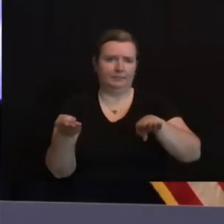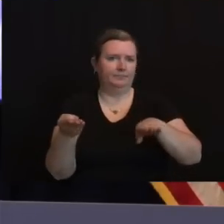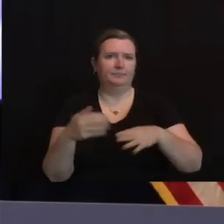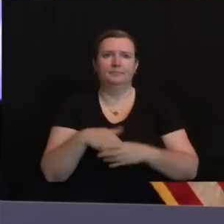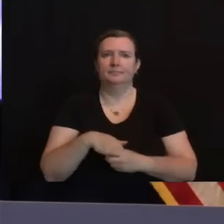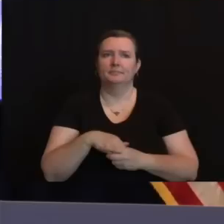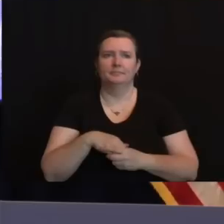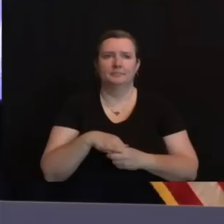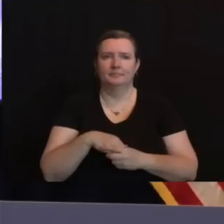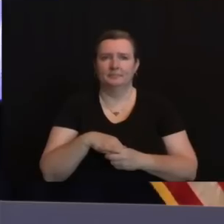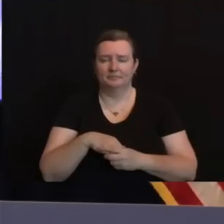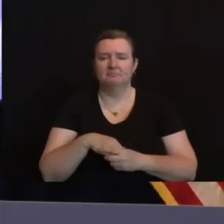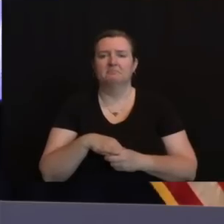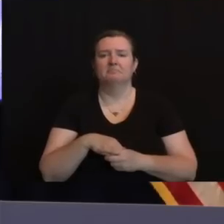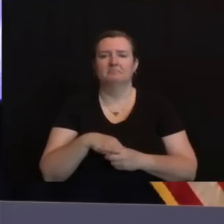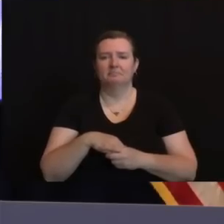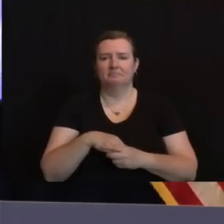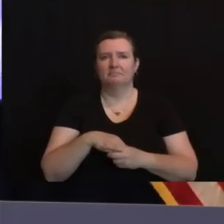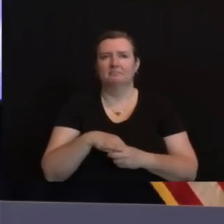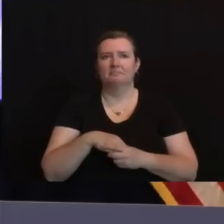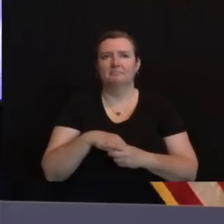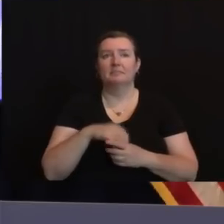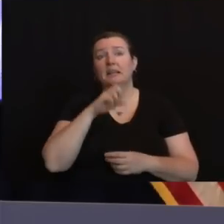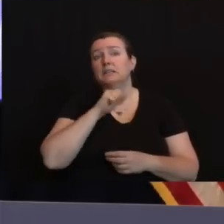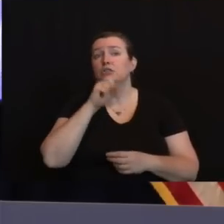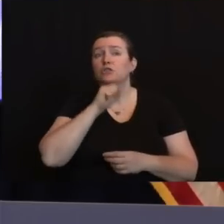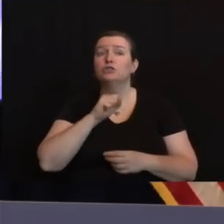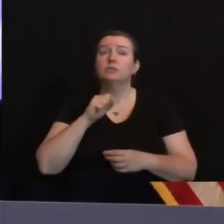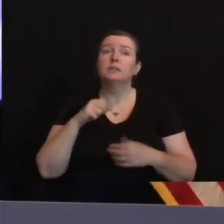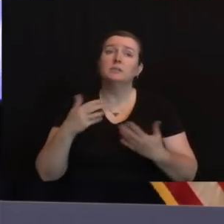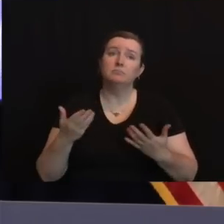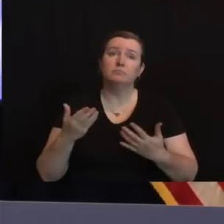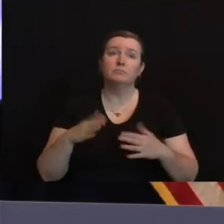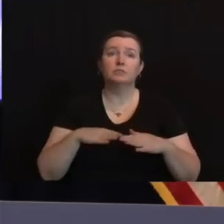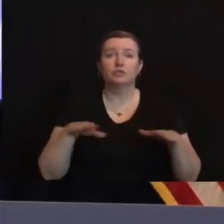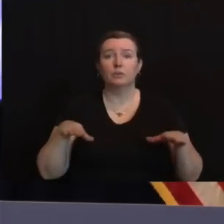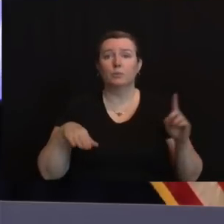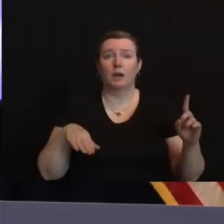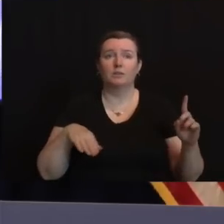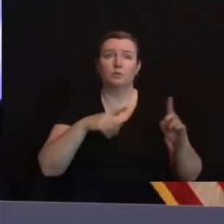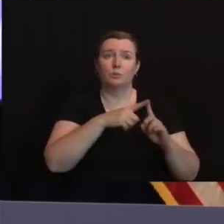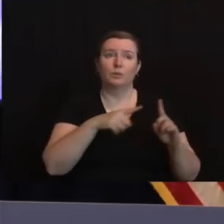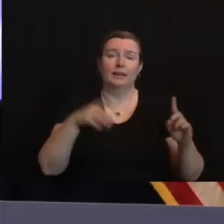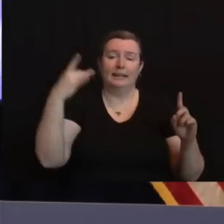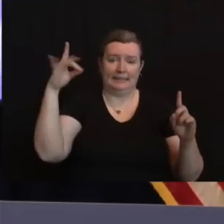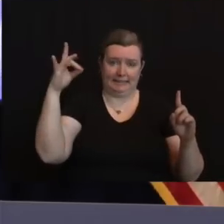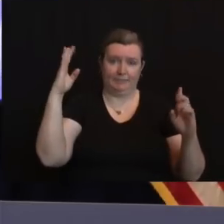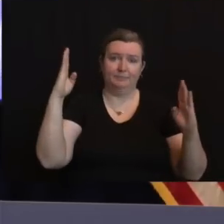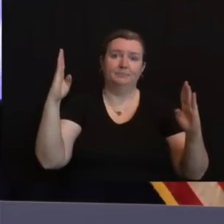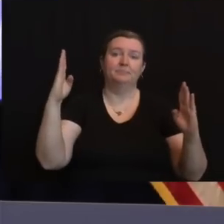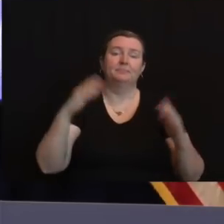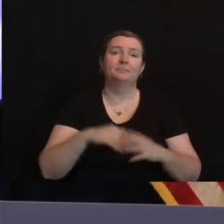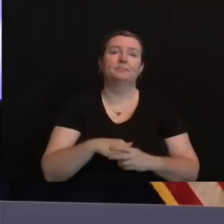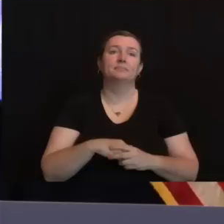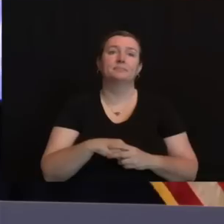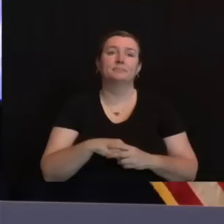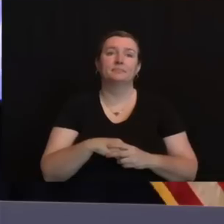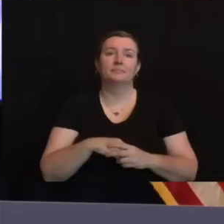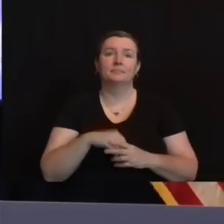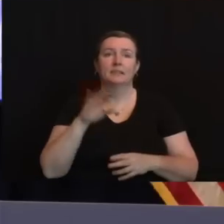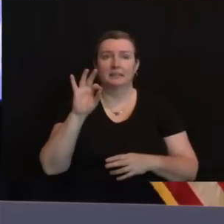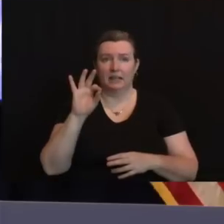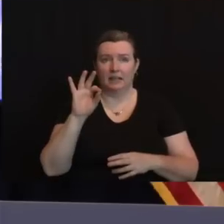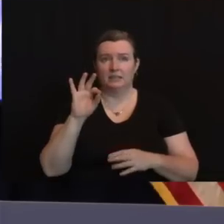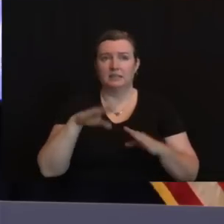this syndrome. The ages of the children affected range from 1 to 18. 9 of the children